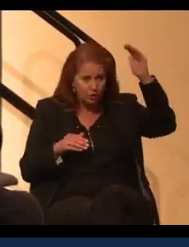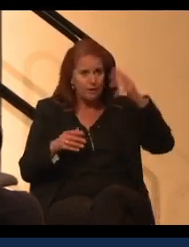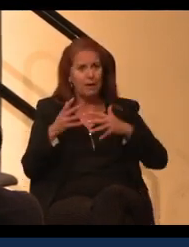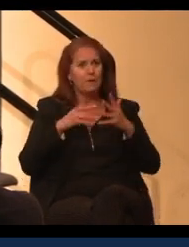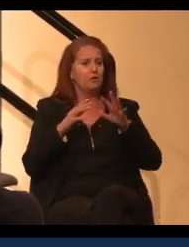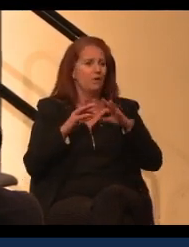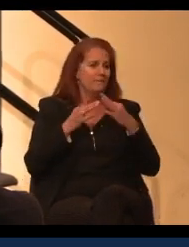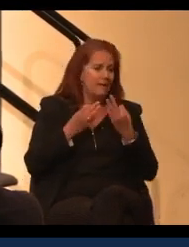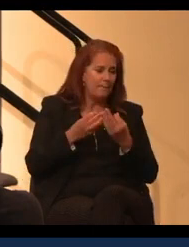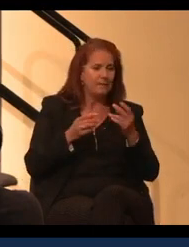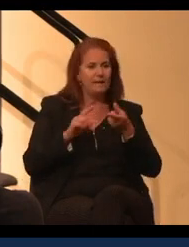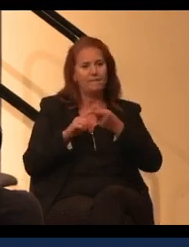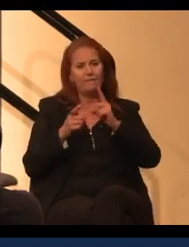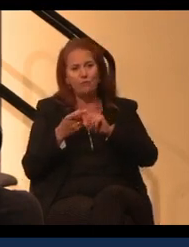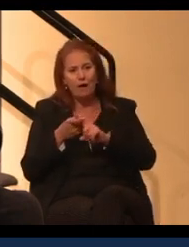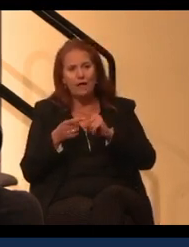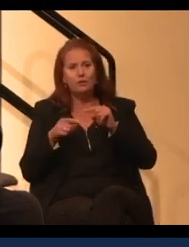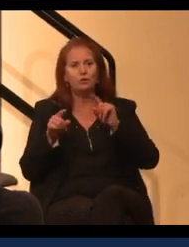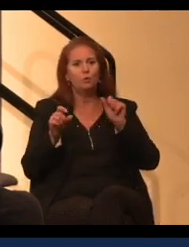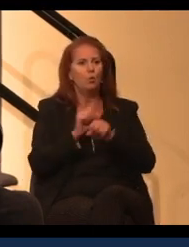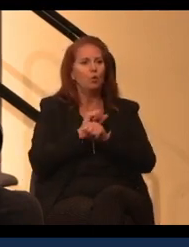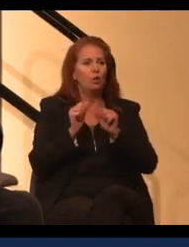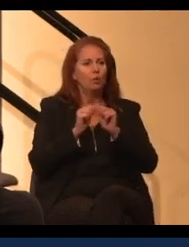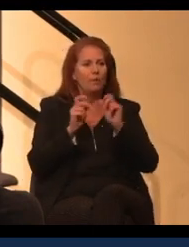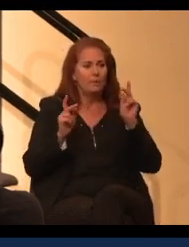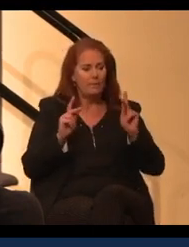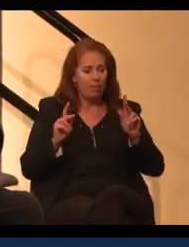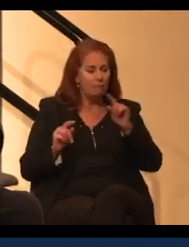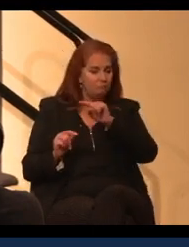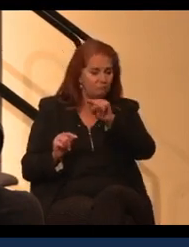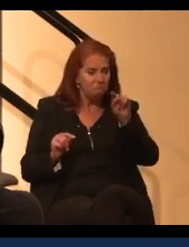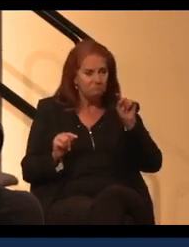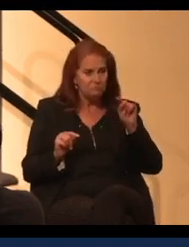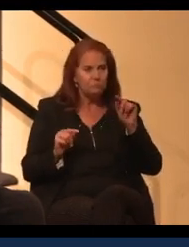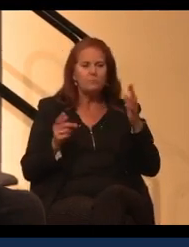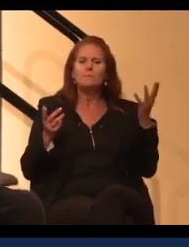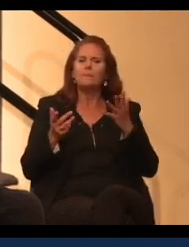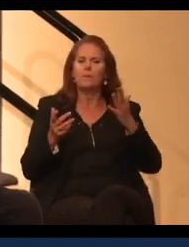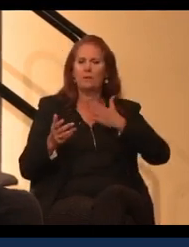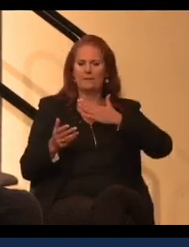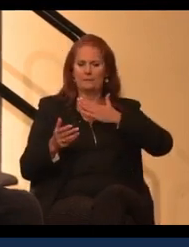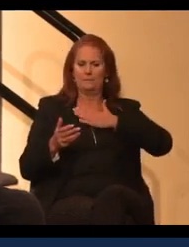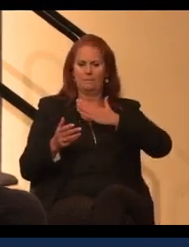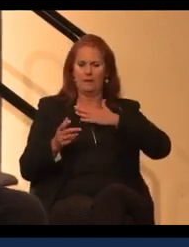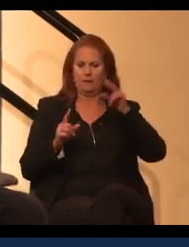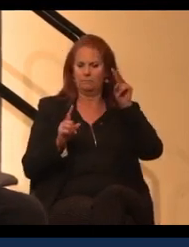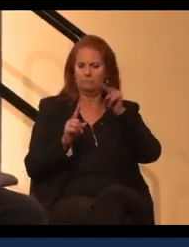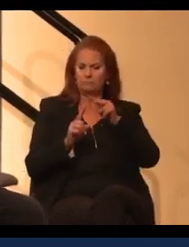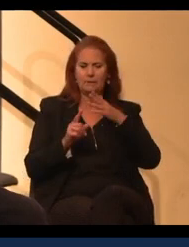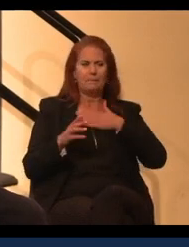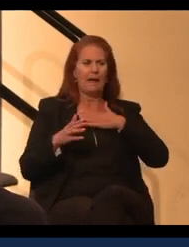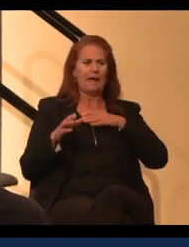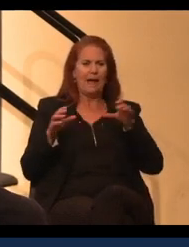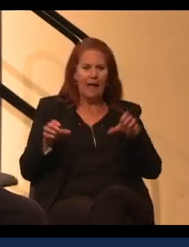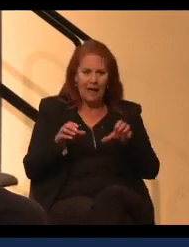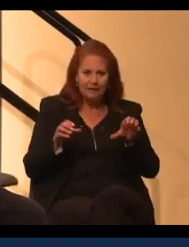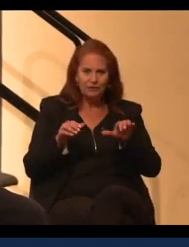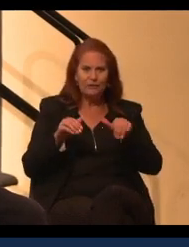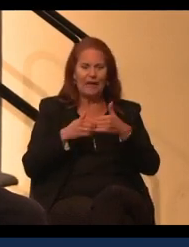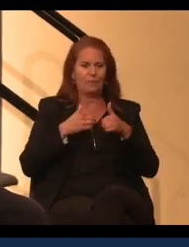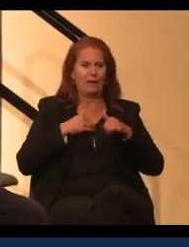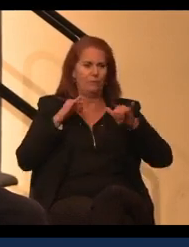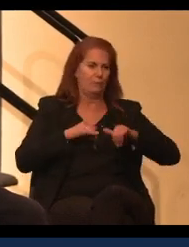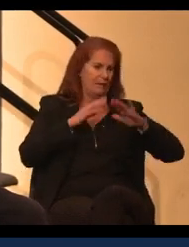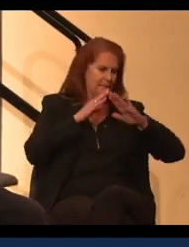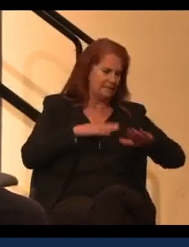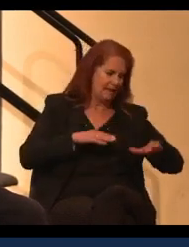family, among friends, among those you've worked with. What has been my action? How have I remained silent?